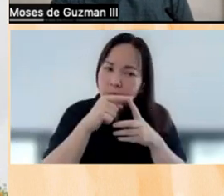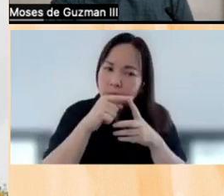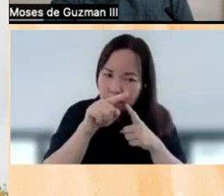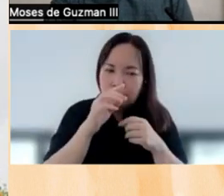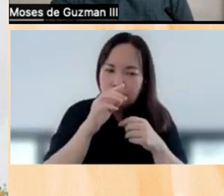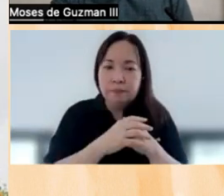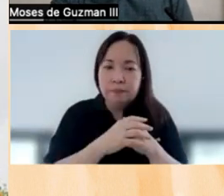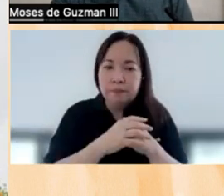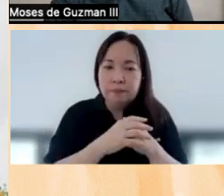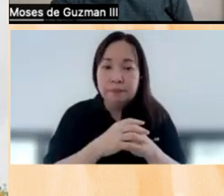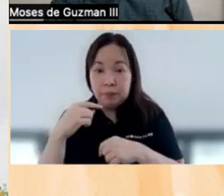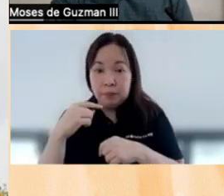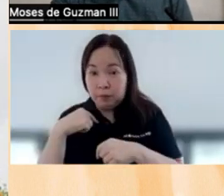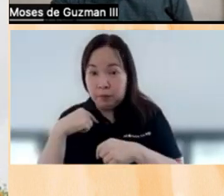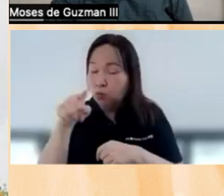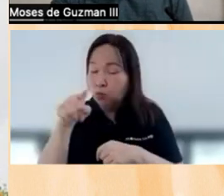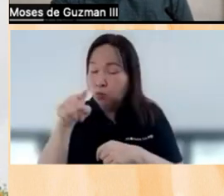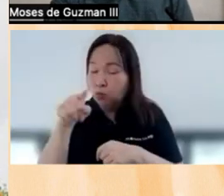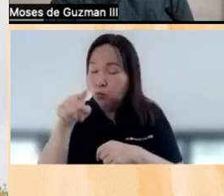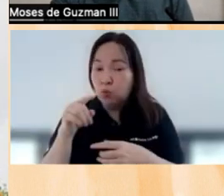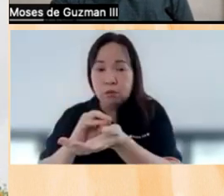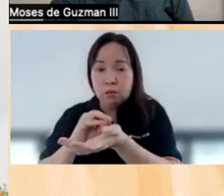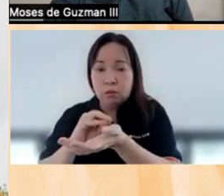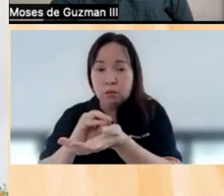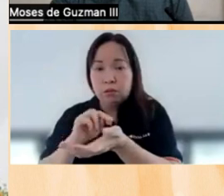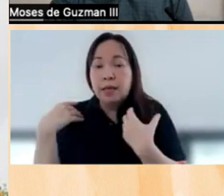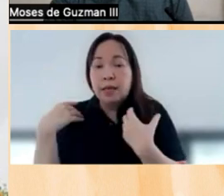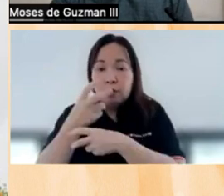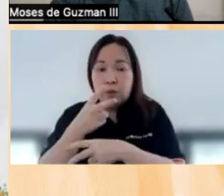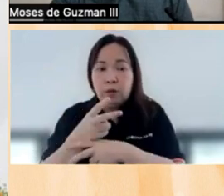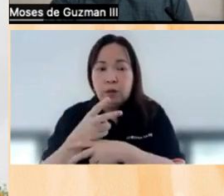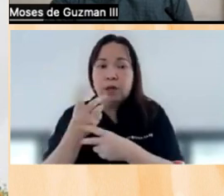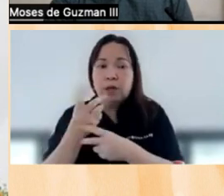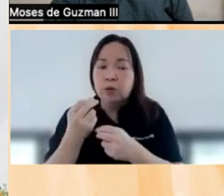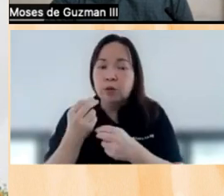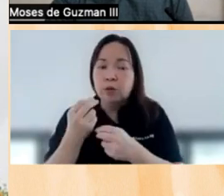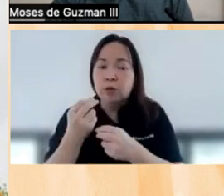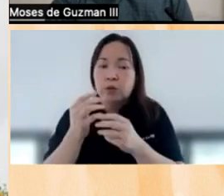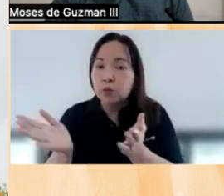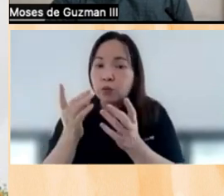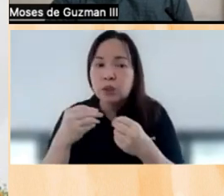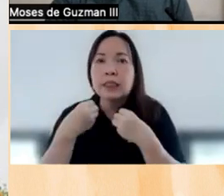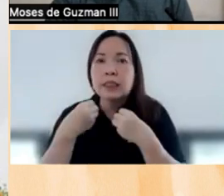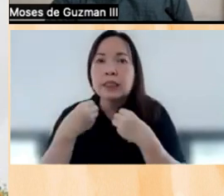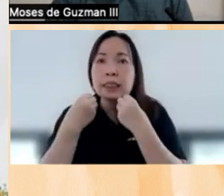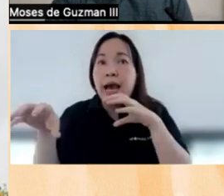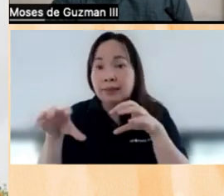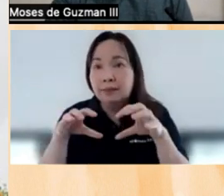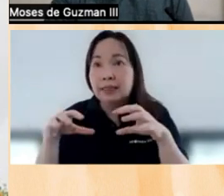strong peer and family relationships, age-appropriate problem-solving